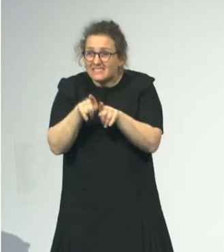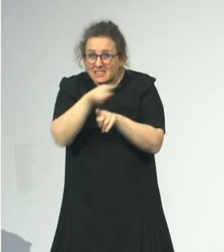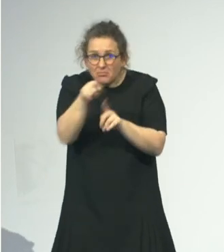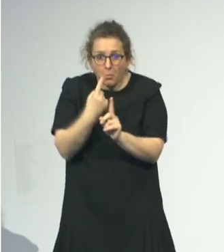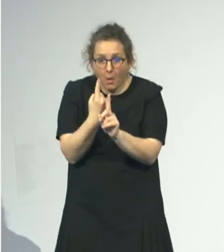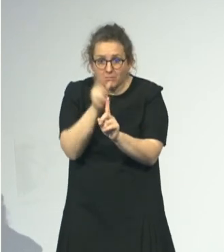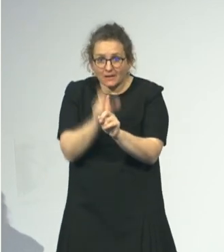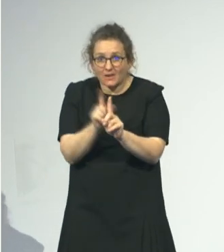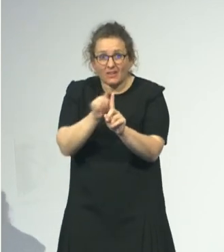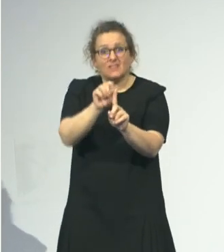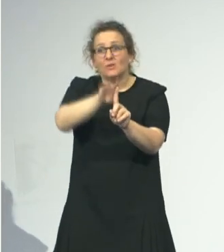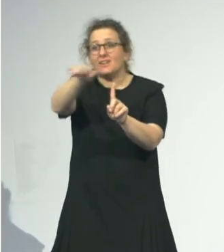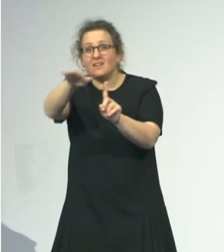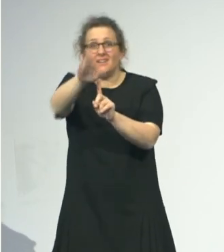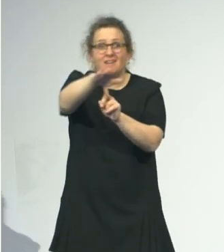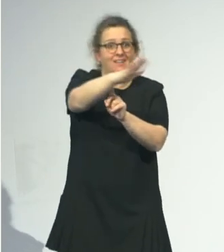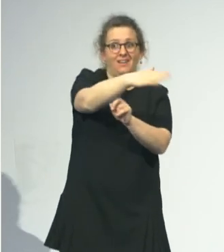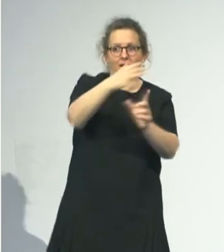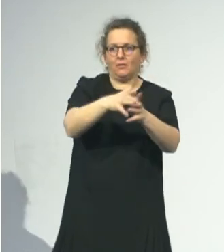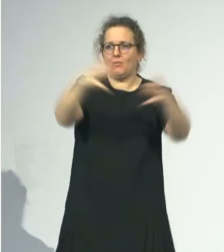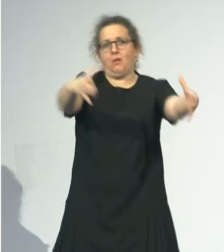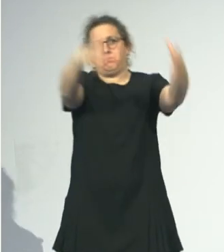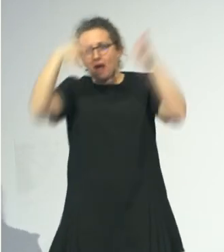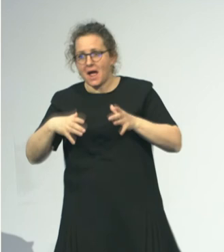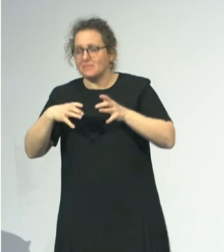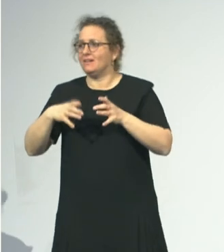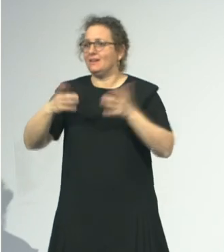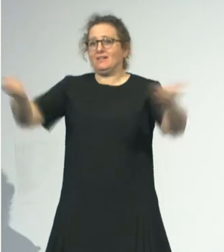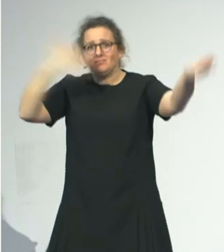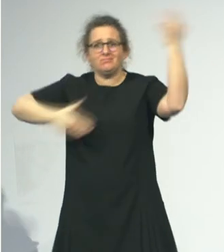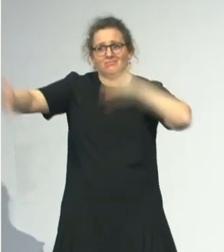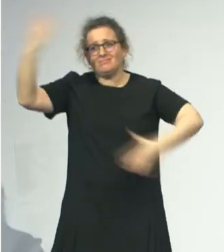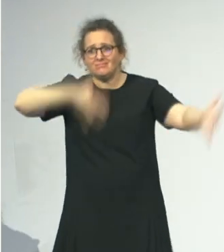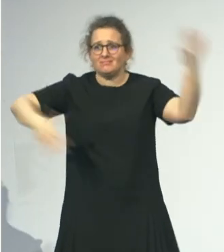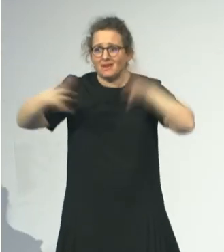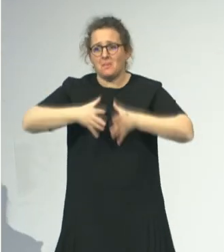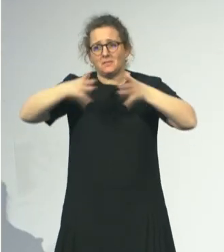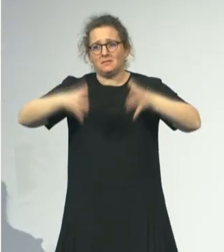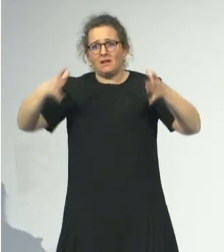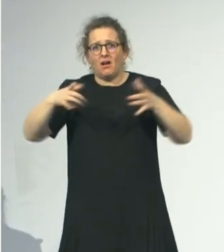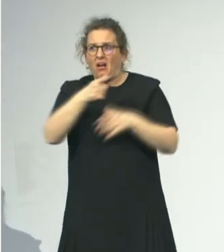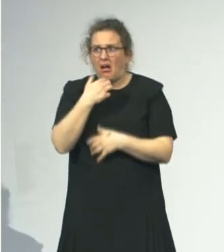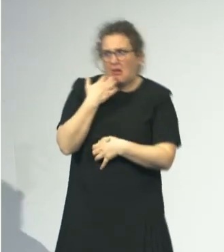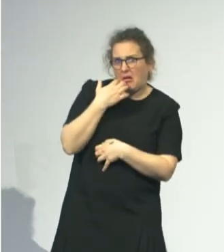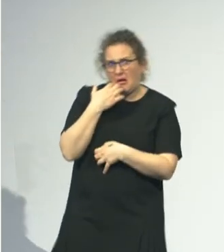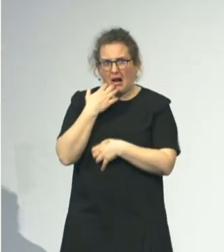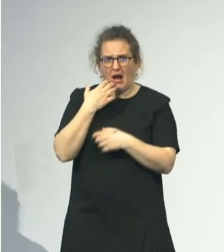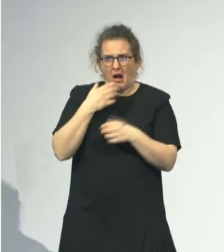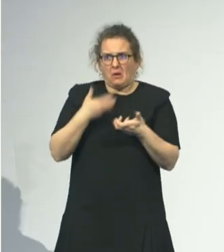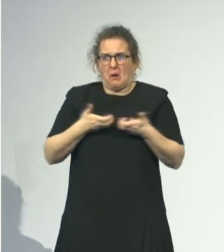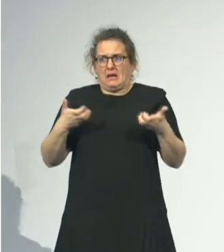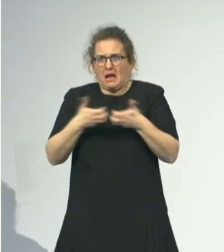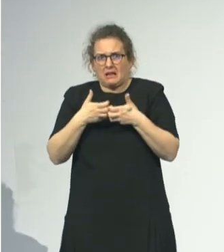tell them to come to register, to not have fear. It's necessary to stay together.